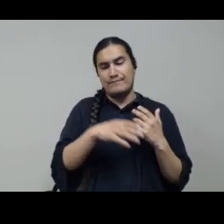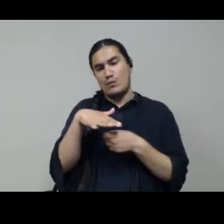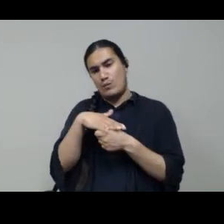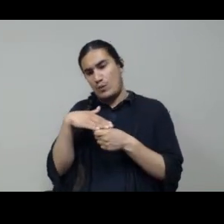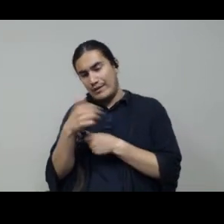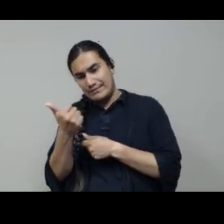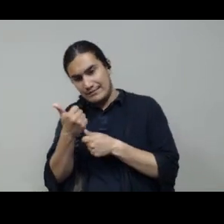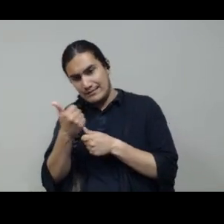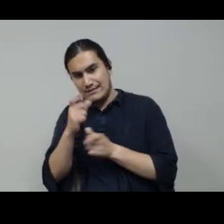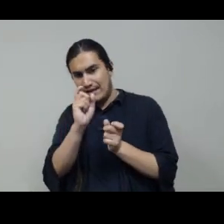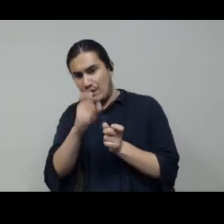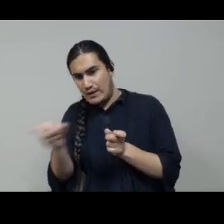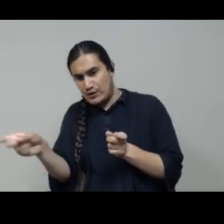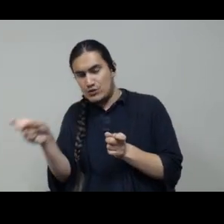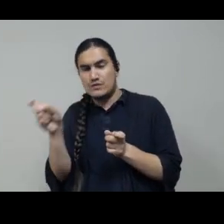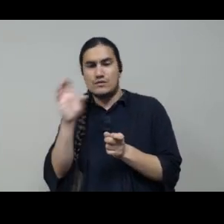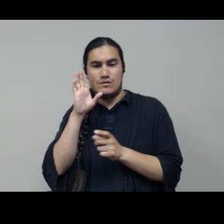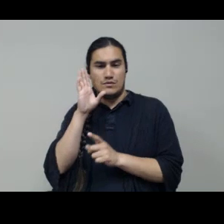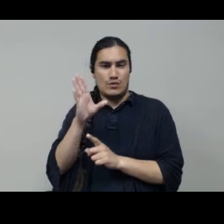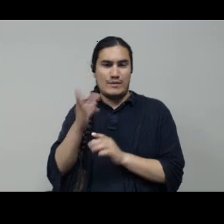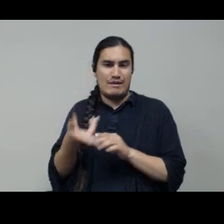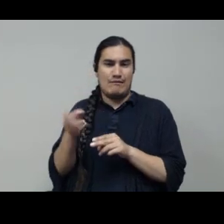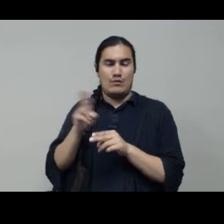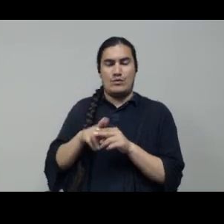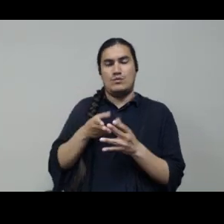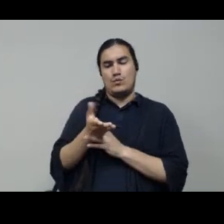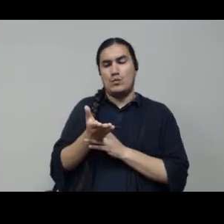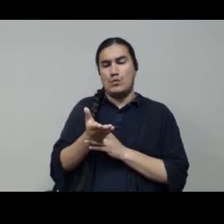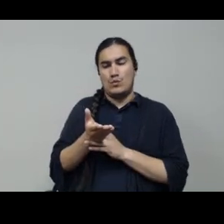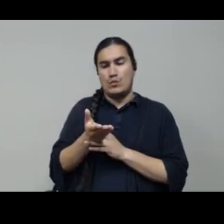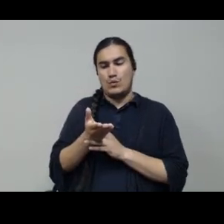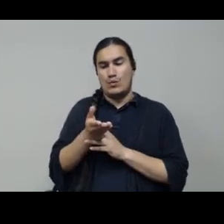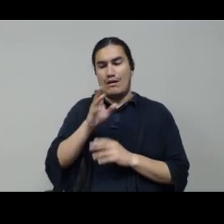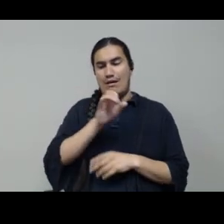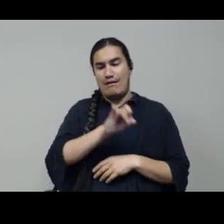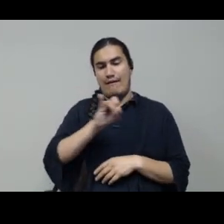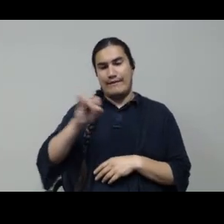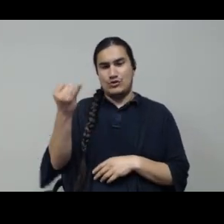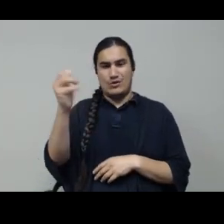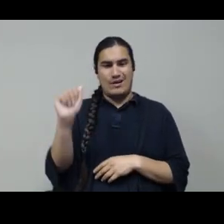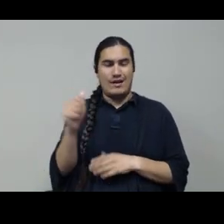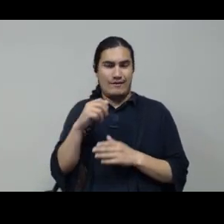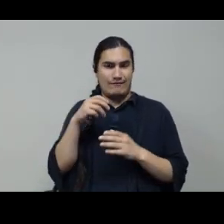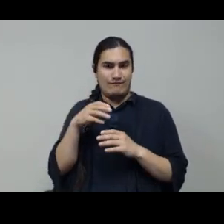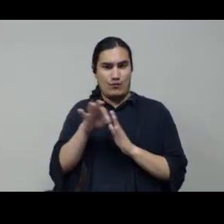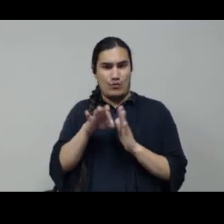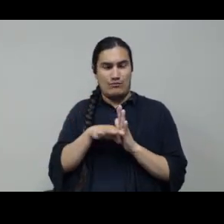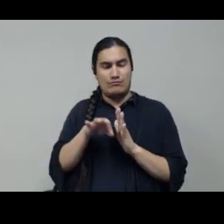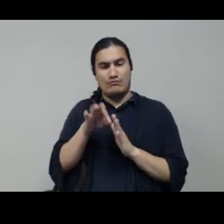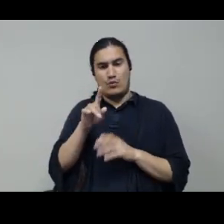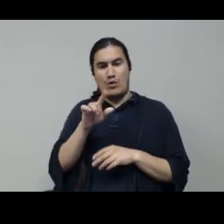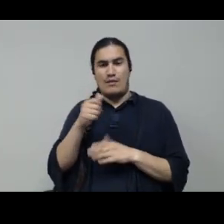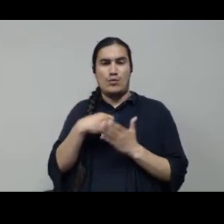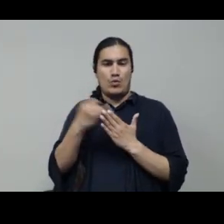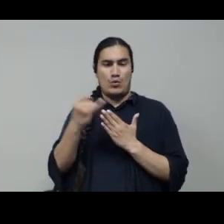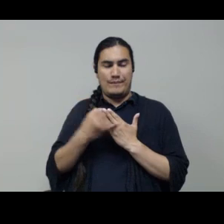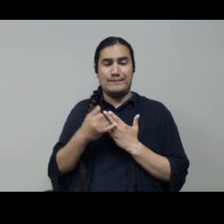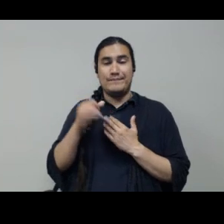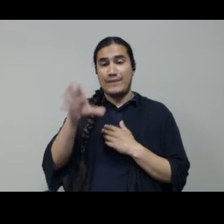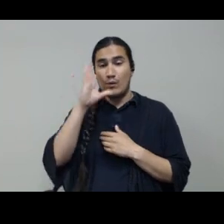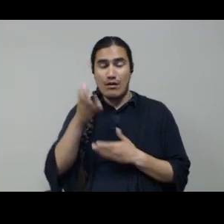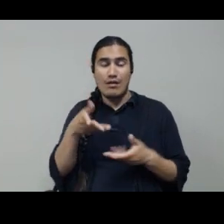assistance allocations, which are being increased through the IIJA formula programs. That will allow Caltrans